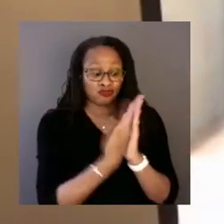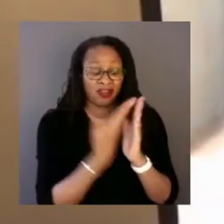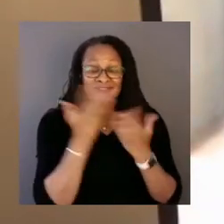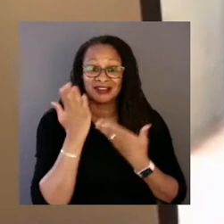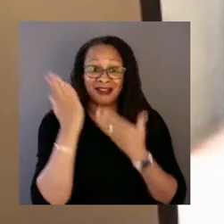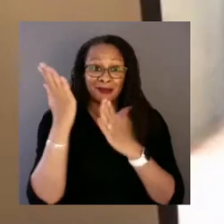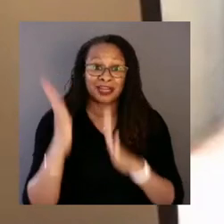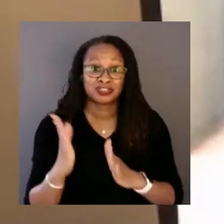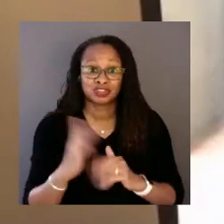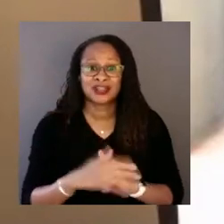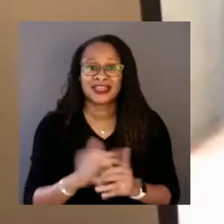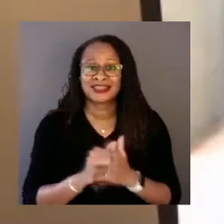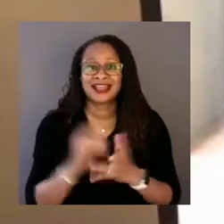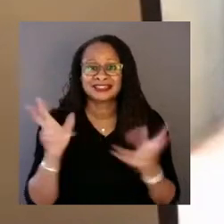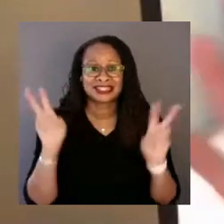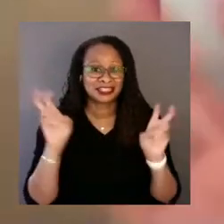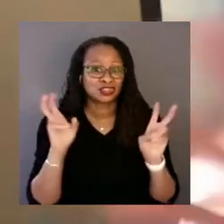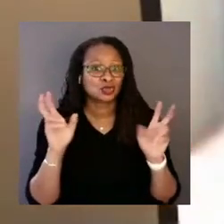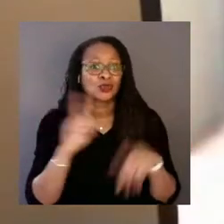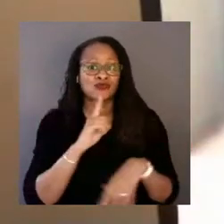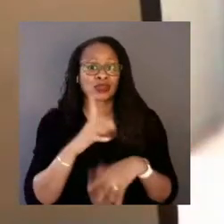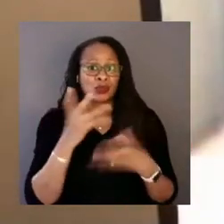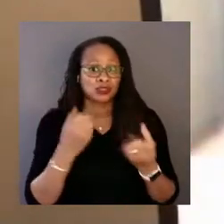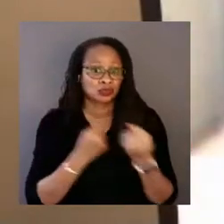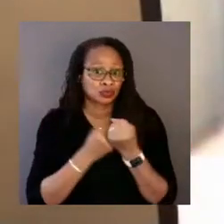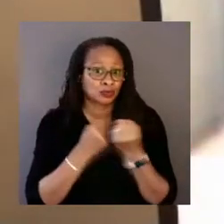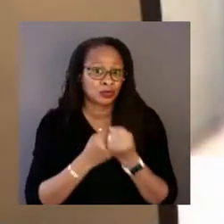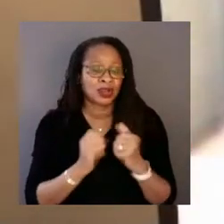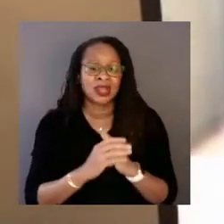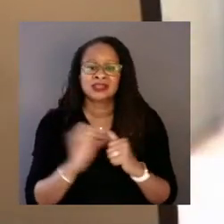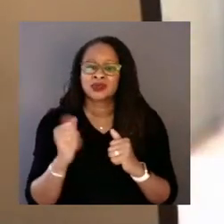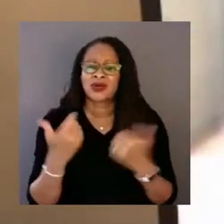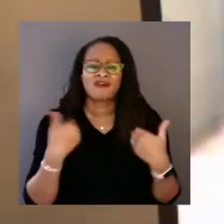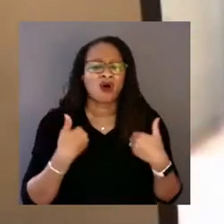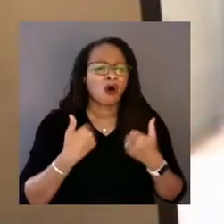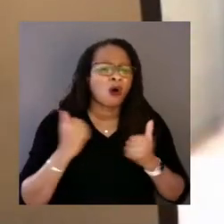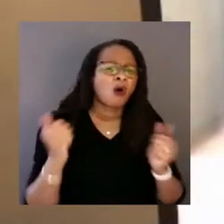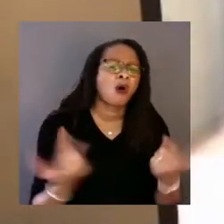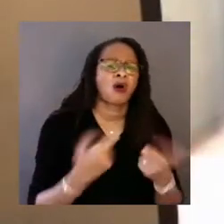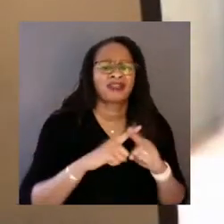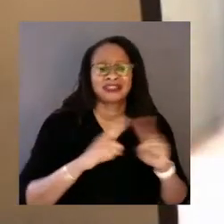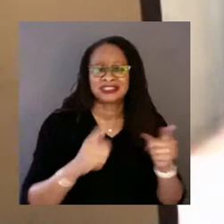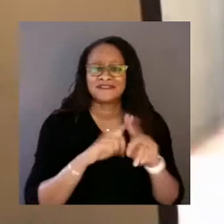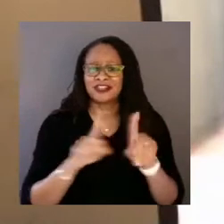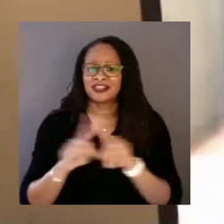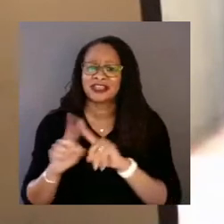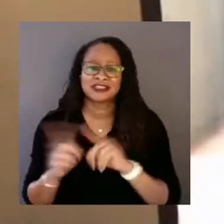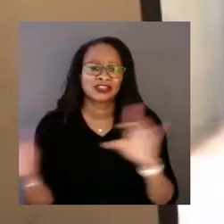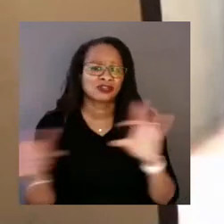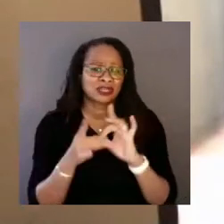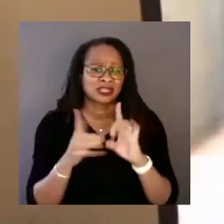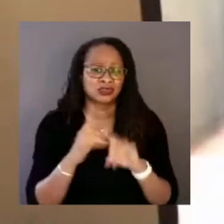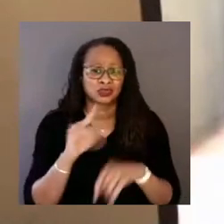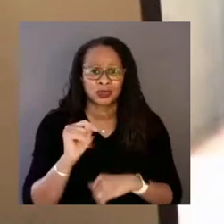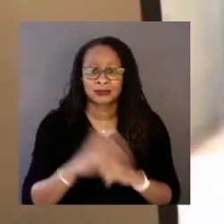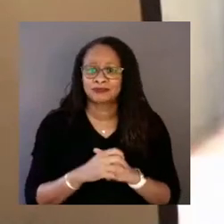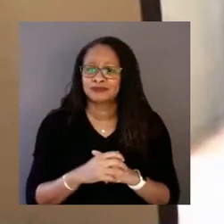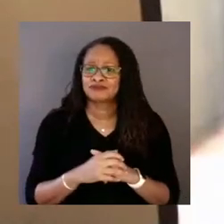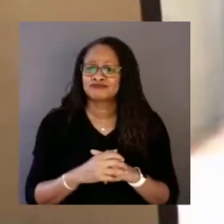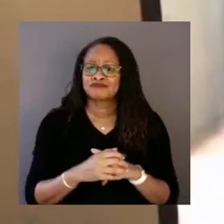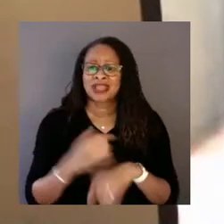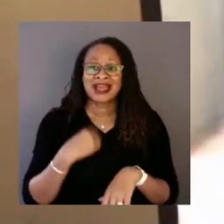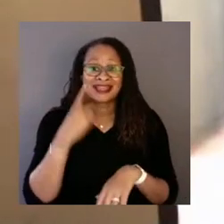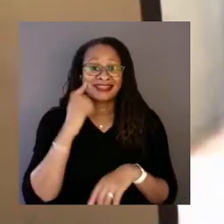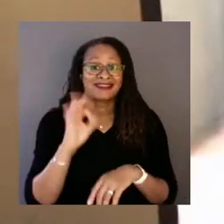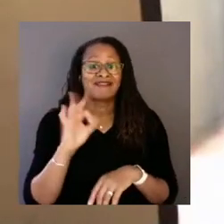that, you know, we really want to like support? So there's all these different things that kind of go in with it, you know. And, you know, I think of other films like,